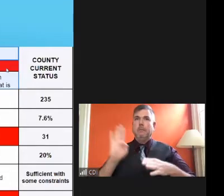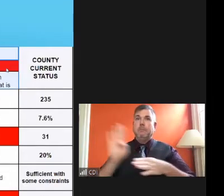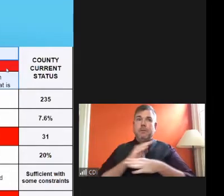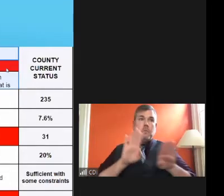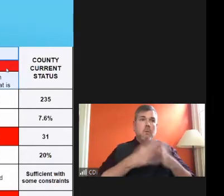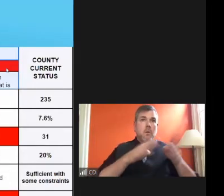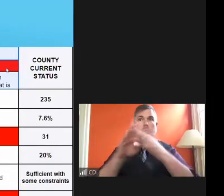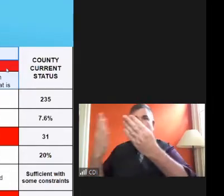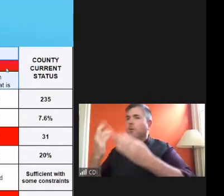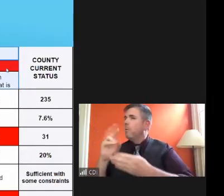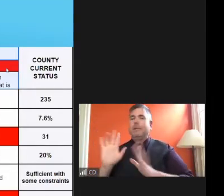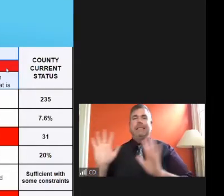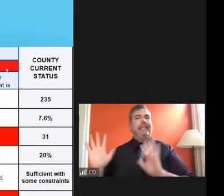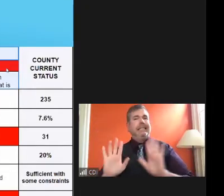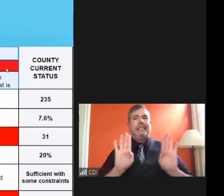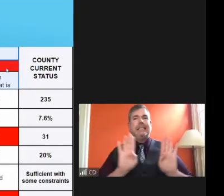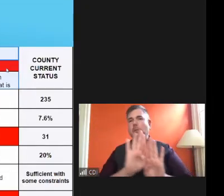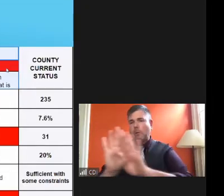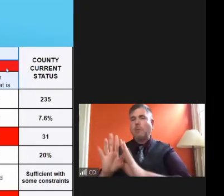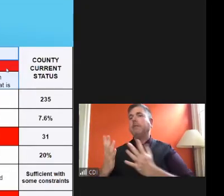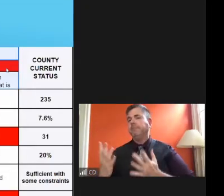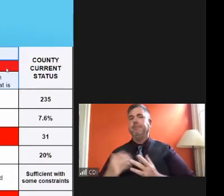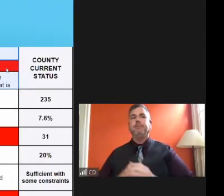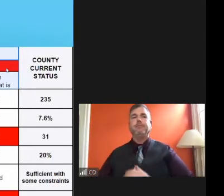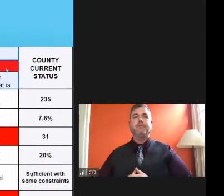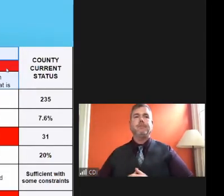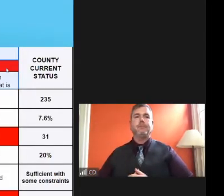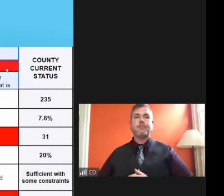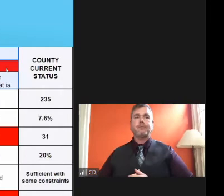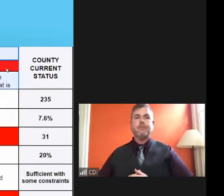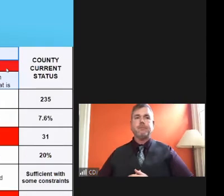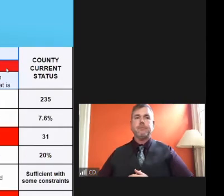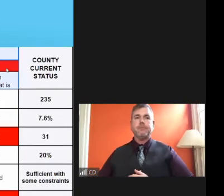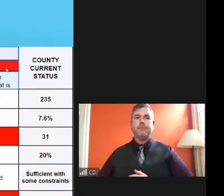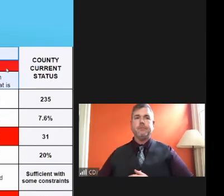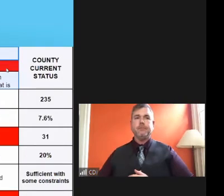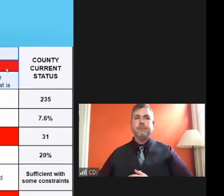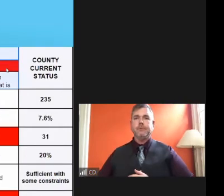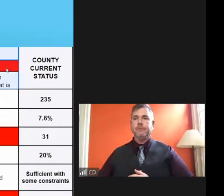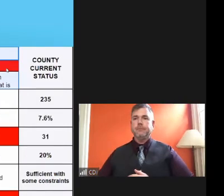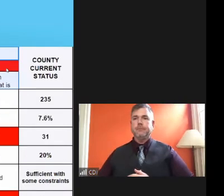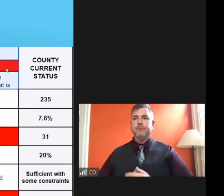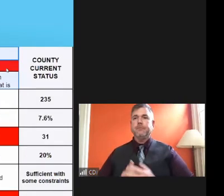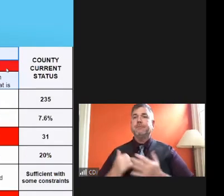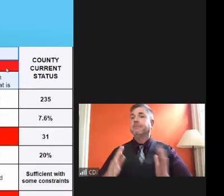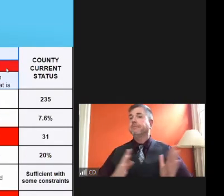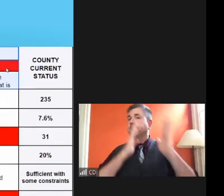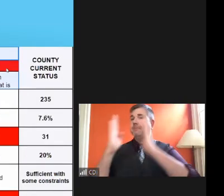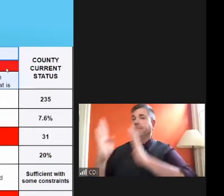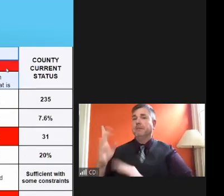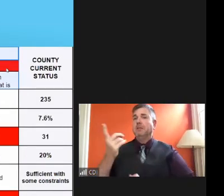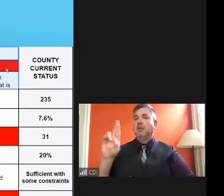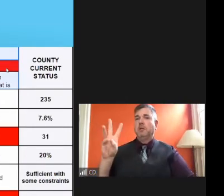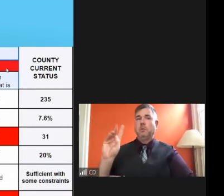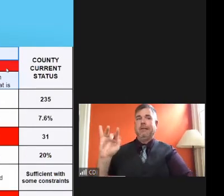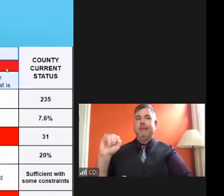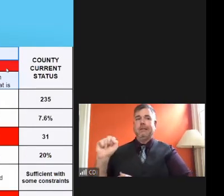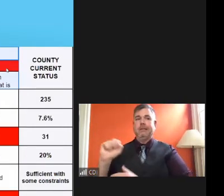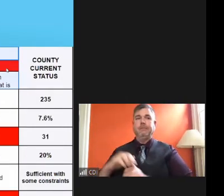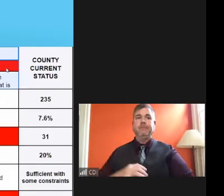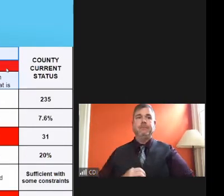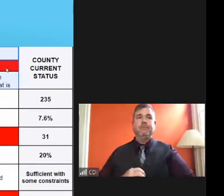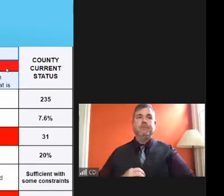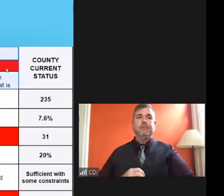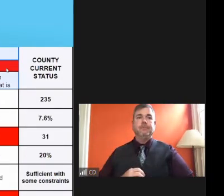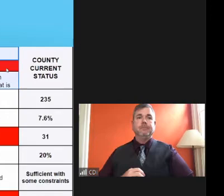the fourth or fifth row, is really sort of an aggregated indicator of things that we've been